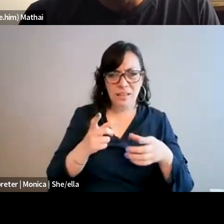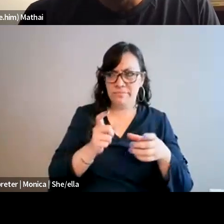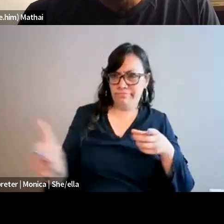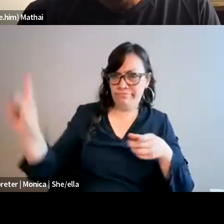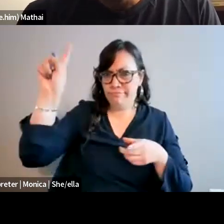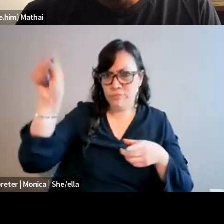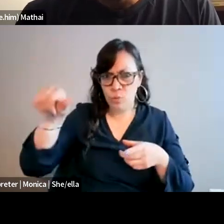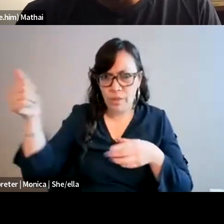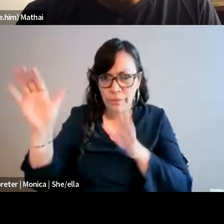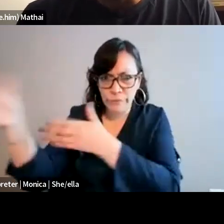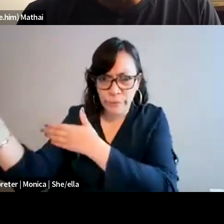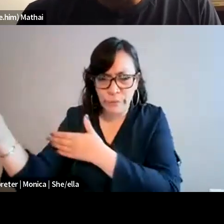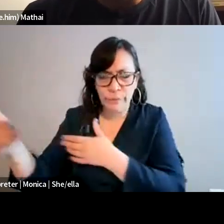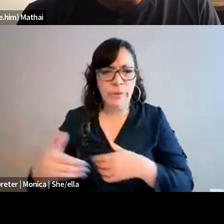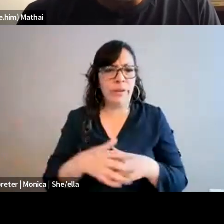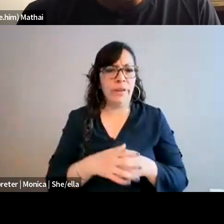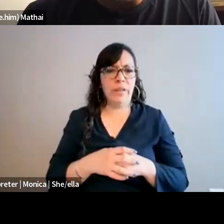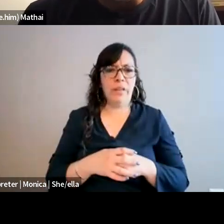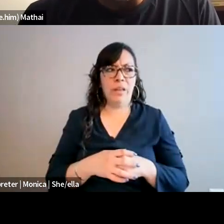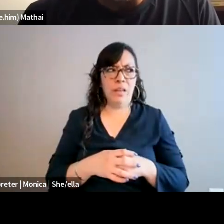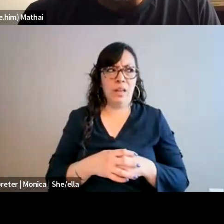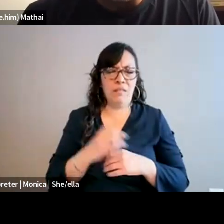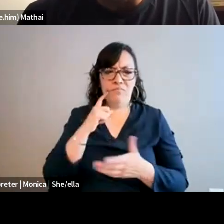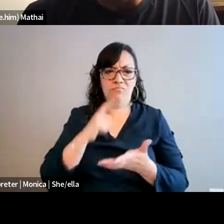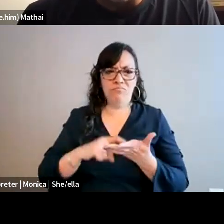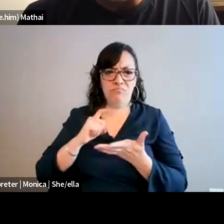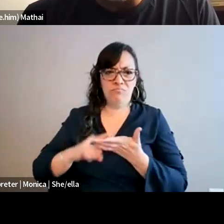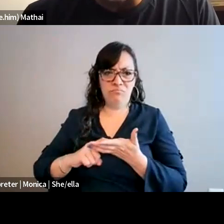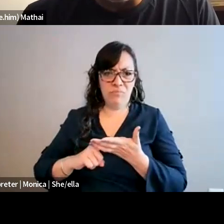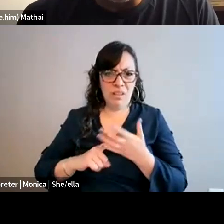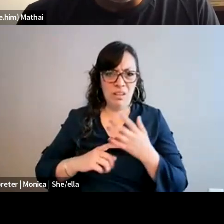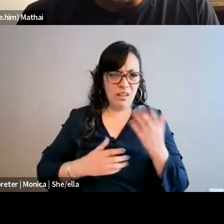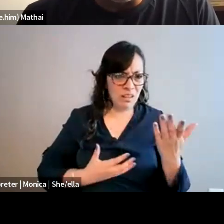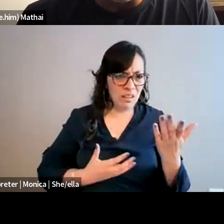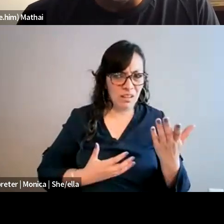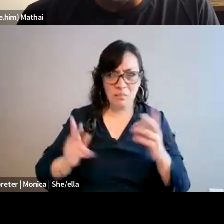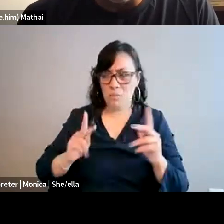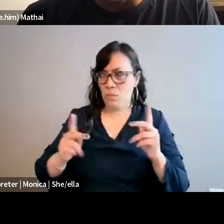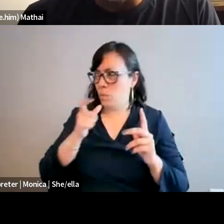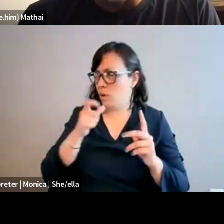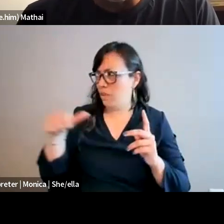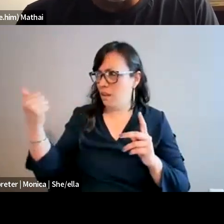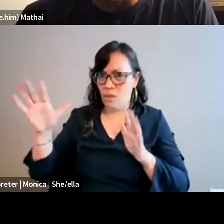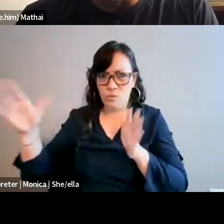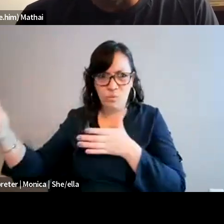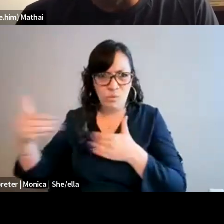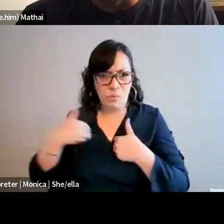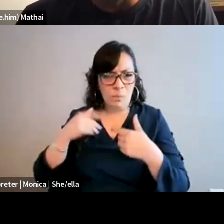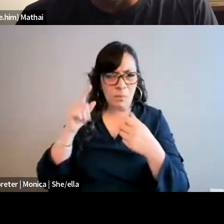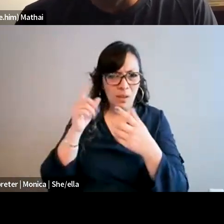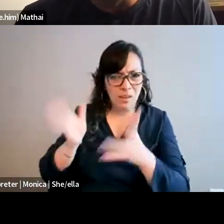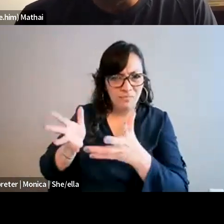room. And then I quickly noticed how all of us, those of us who were in this other room meeting with this